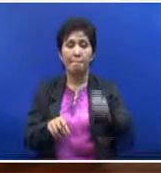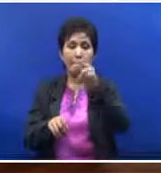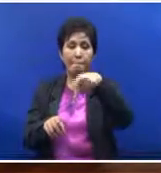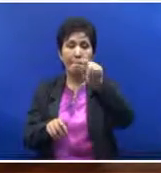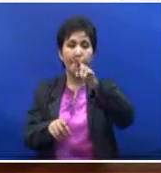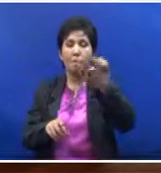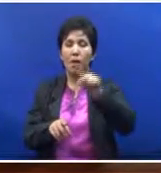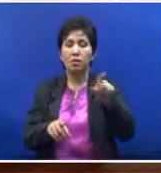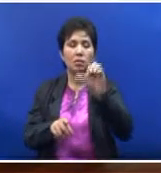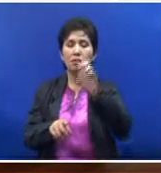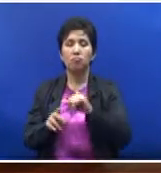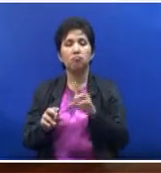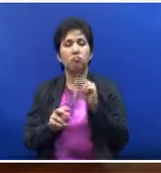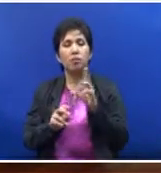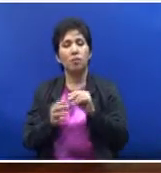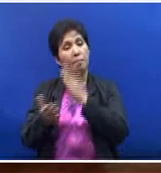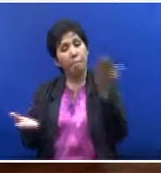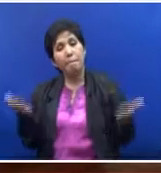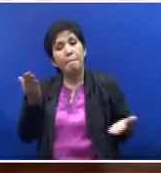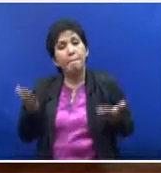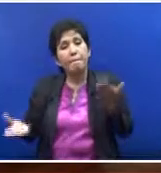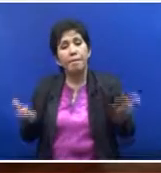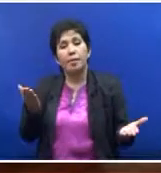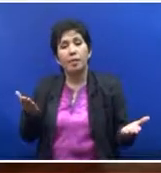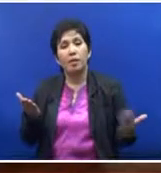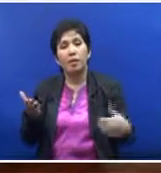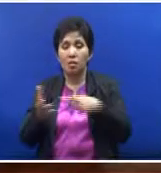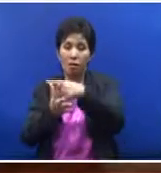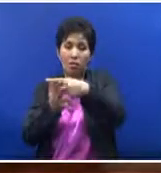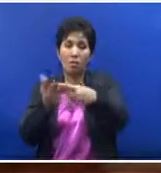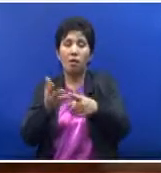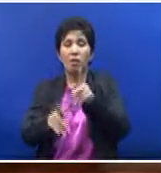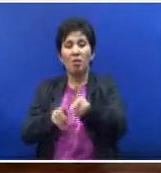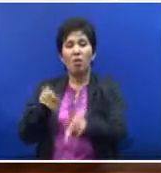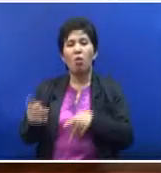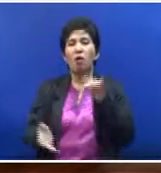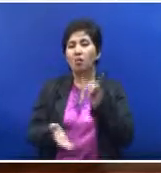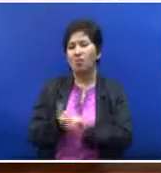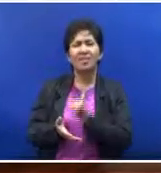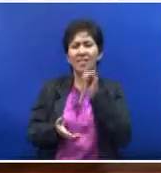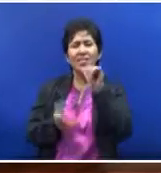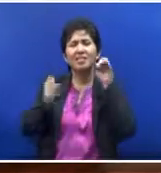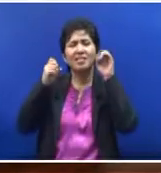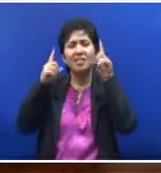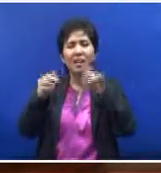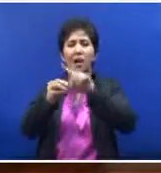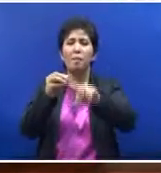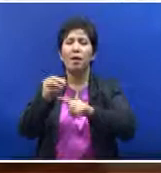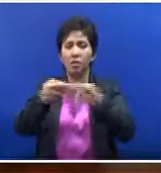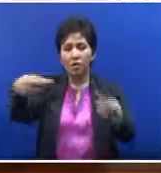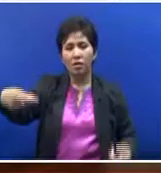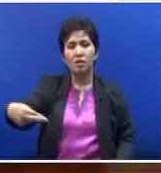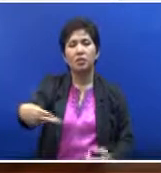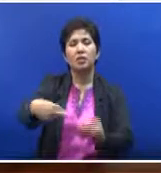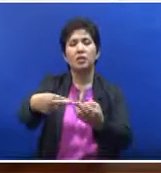the other family. Okay, maybe even among those people, they did not aware about the